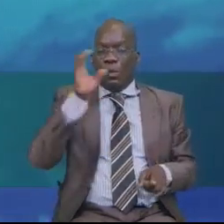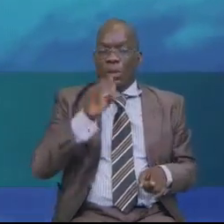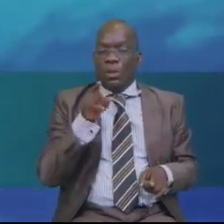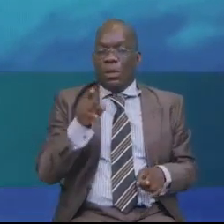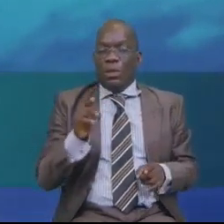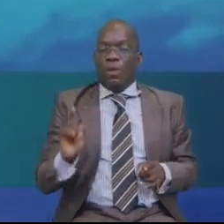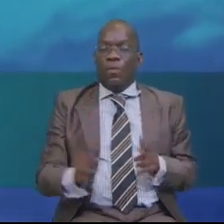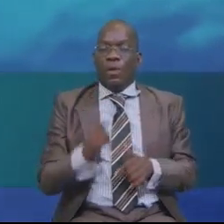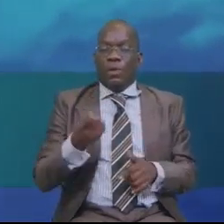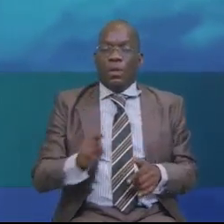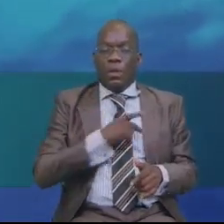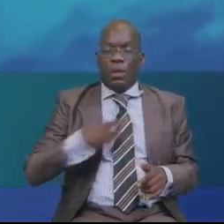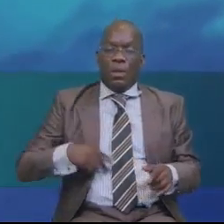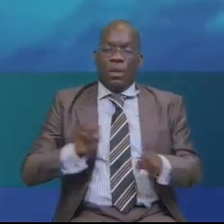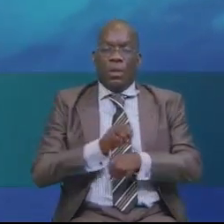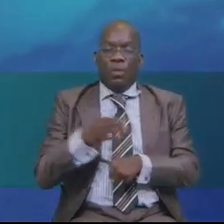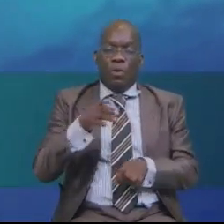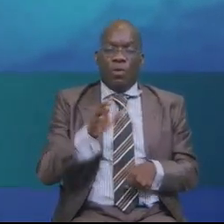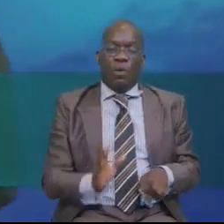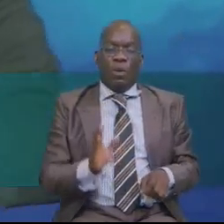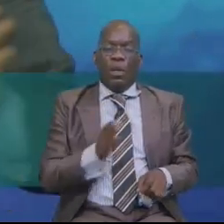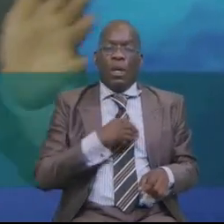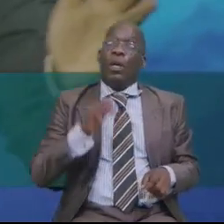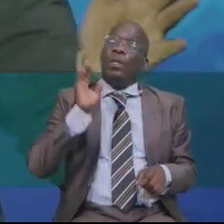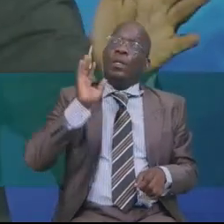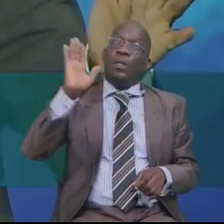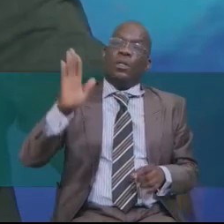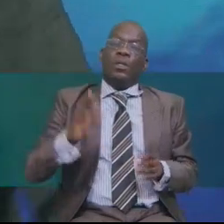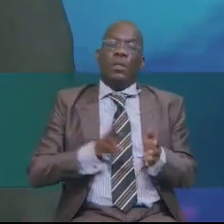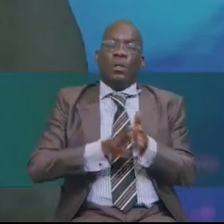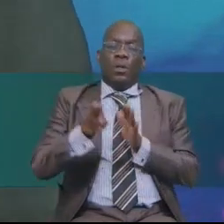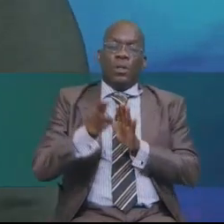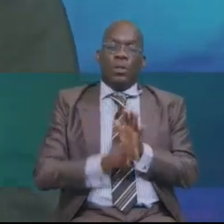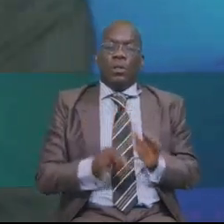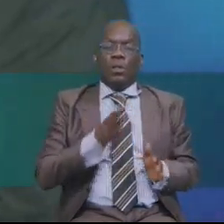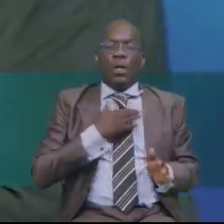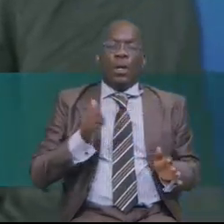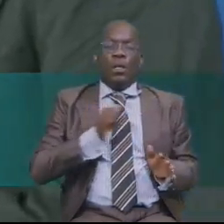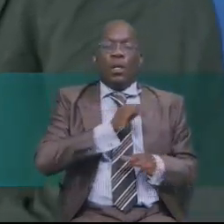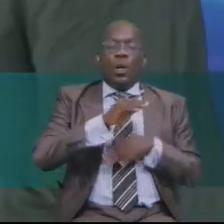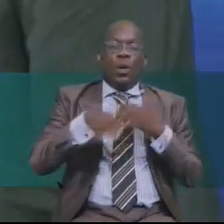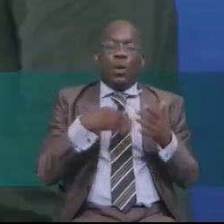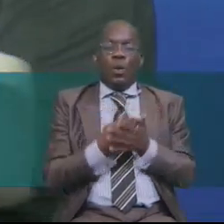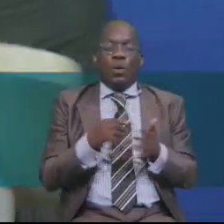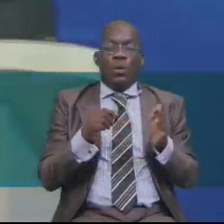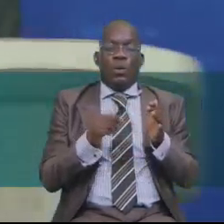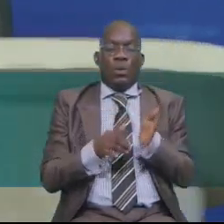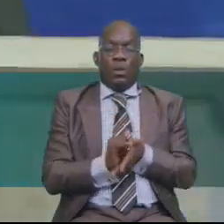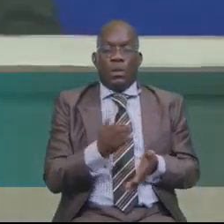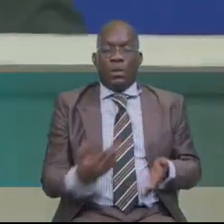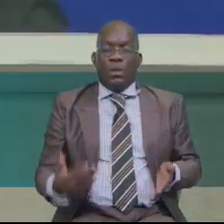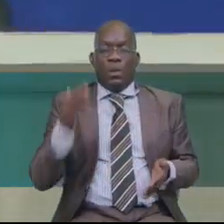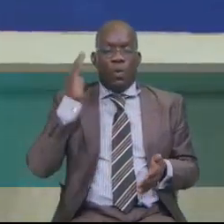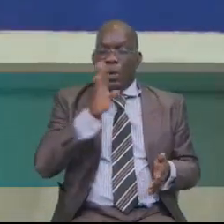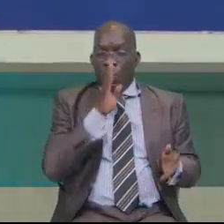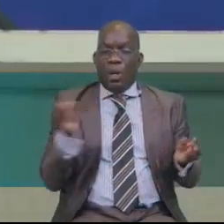God and his righteousness. And then he says, all these things shall be added unto you. The